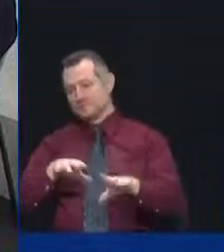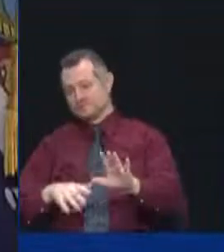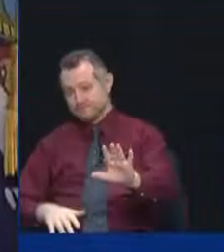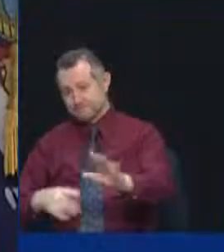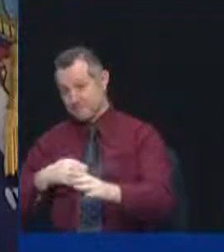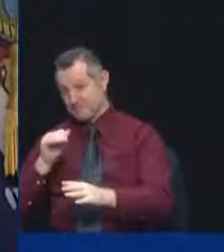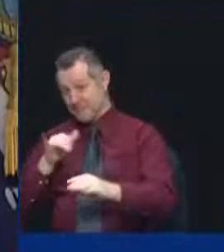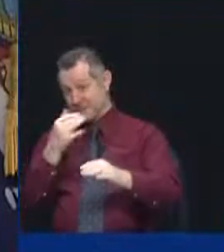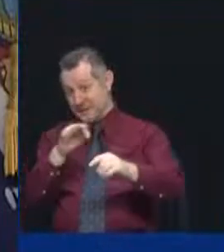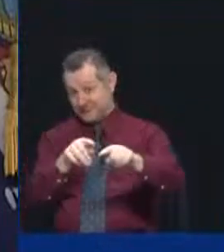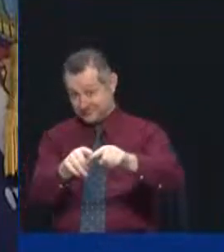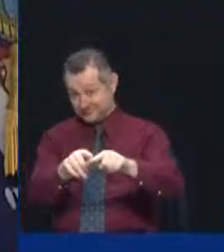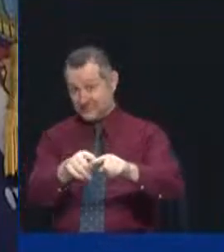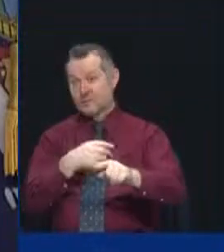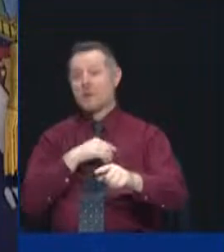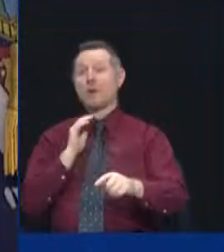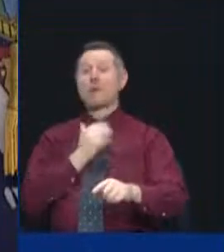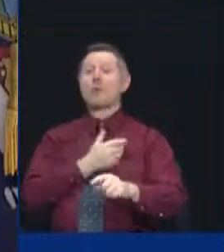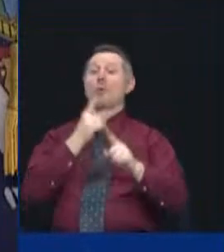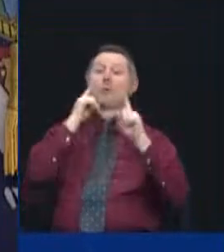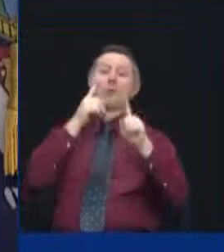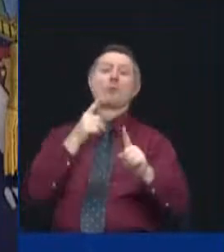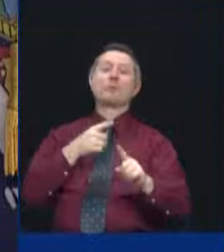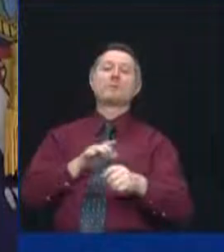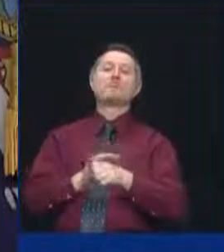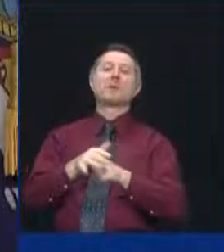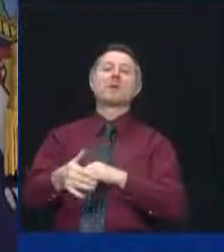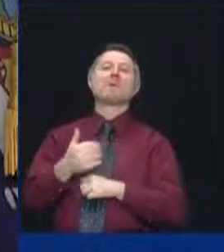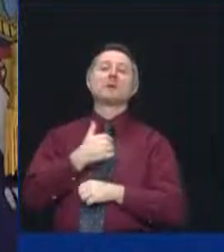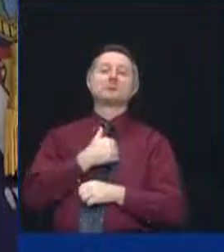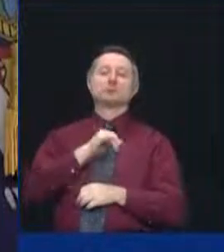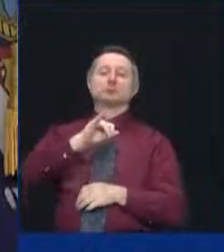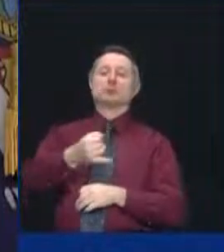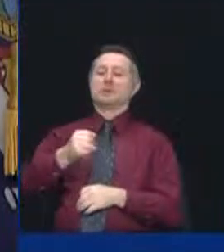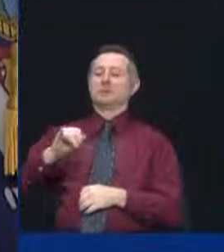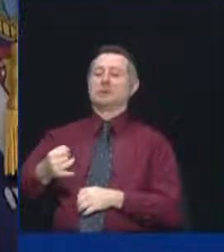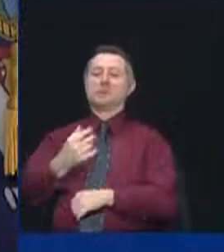enough J&J to do one shot. Johnson & Johnson. It'll be Johnson & Johnson. Yes. Okay.